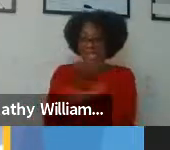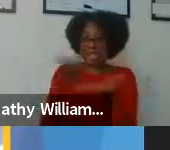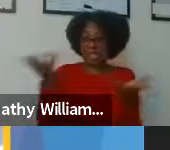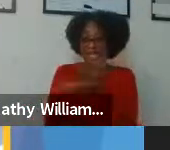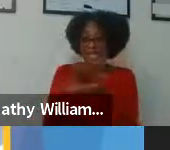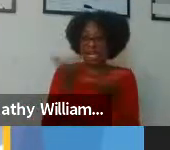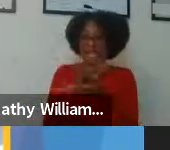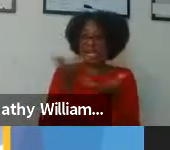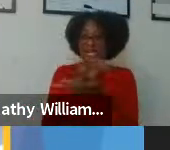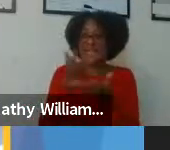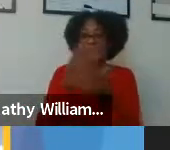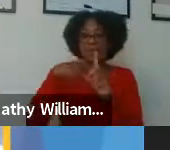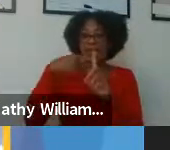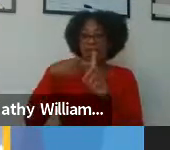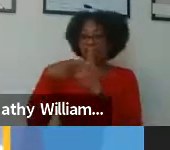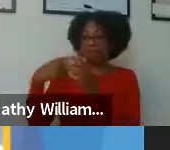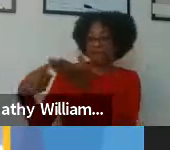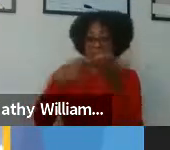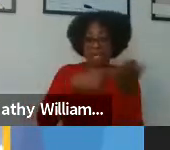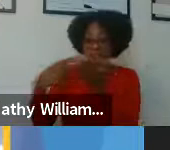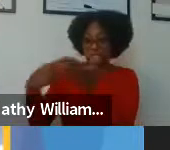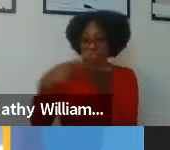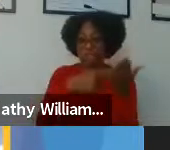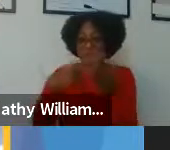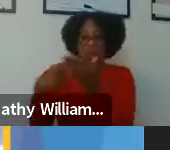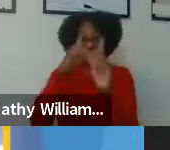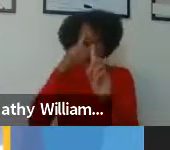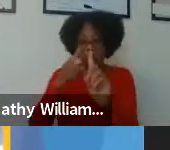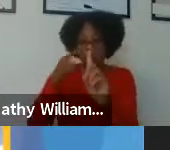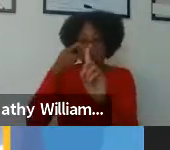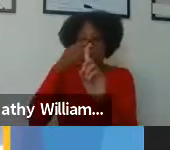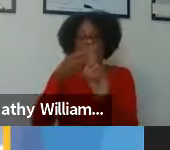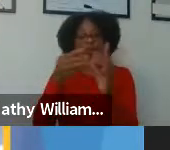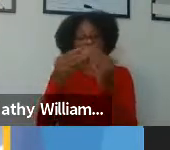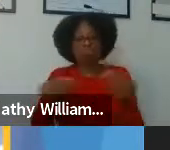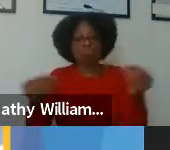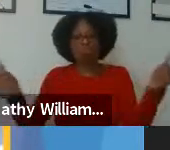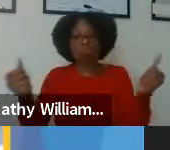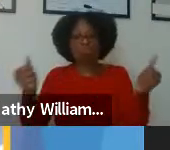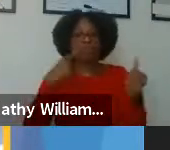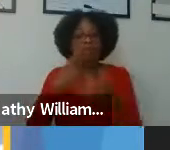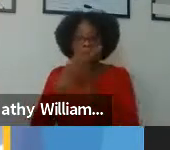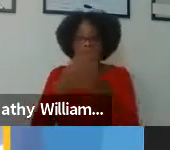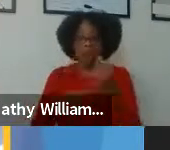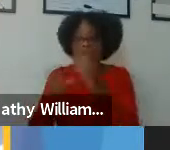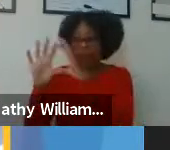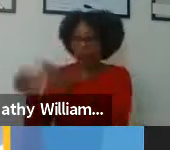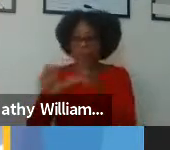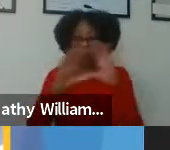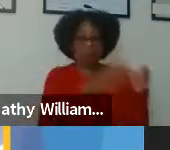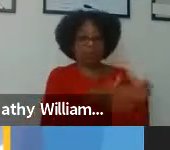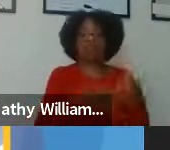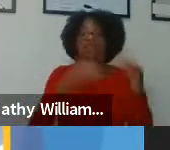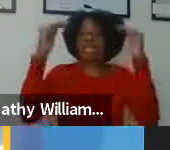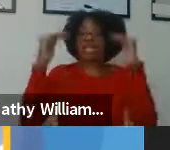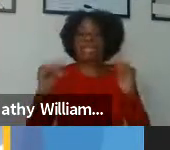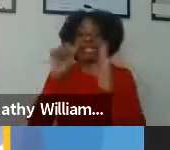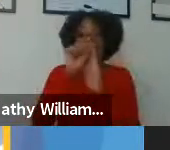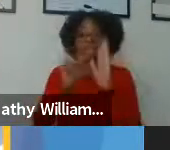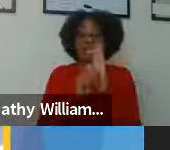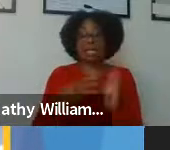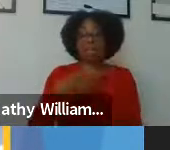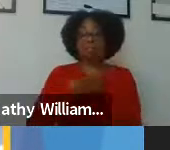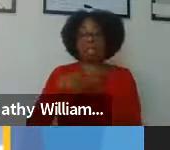issue with the goal of creating a settlement agreement among the parties. A state complaint involves submitting the